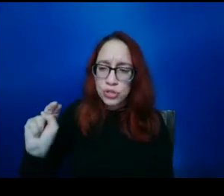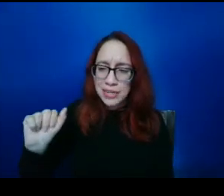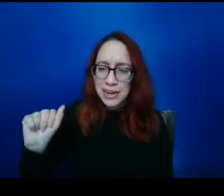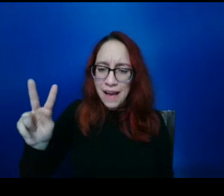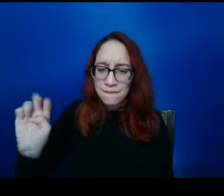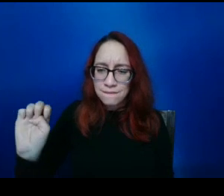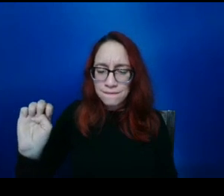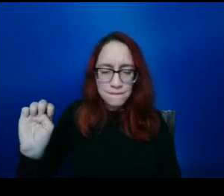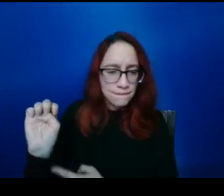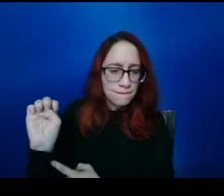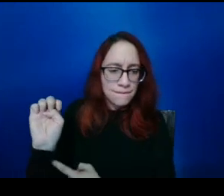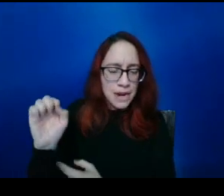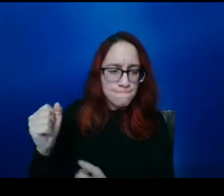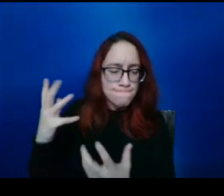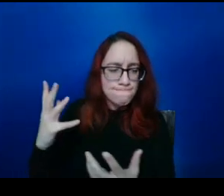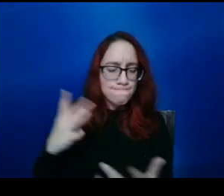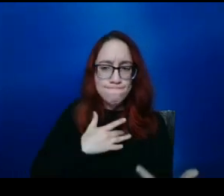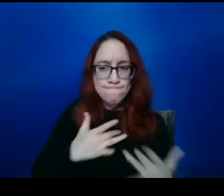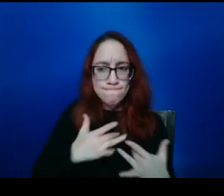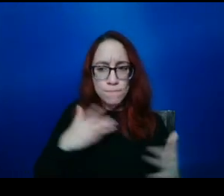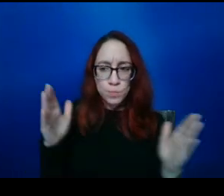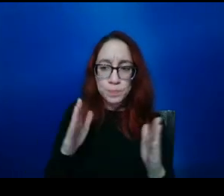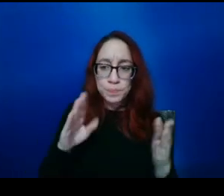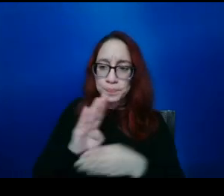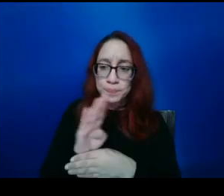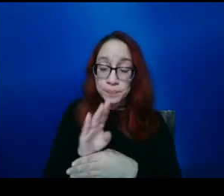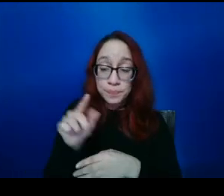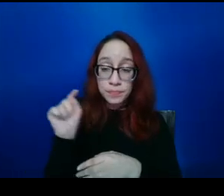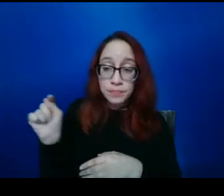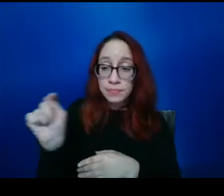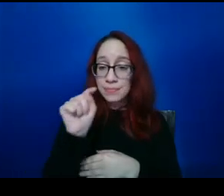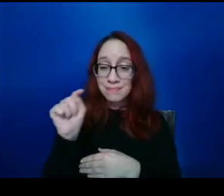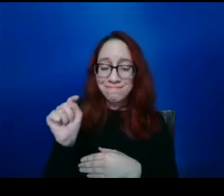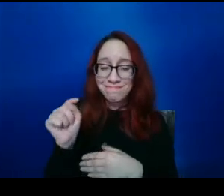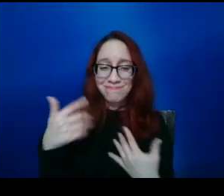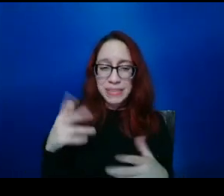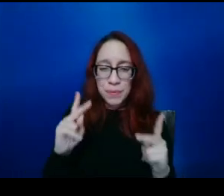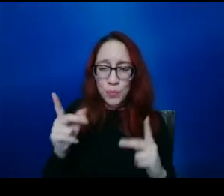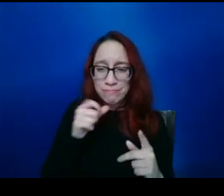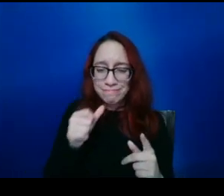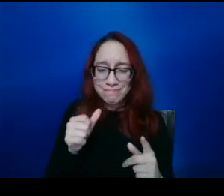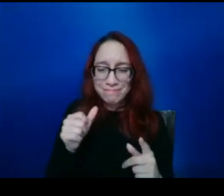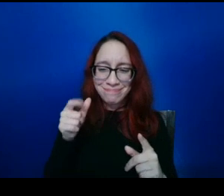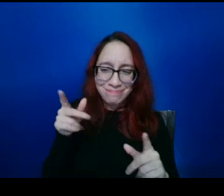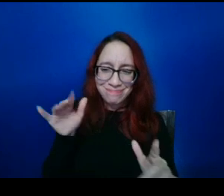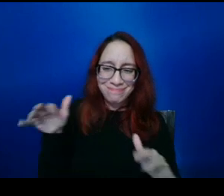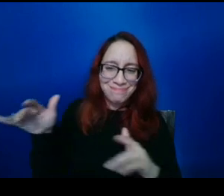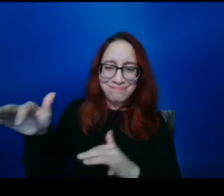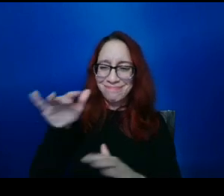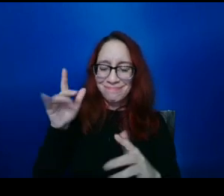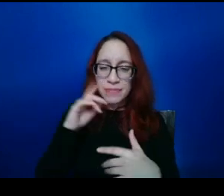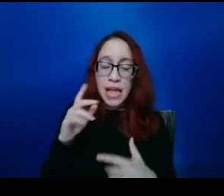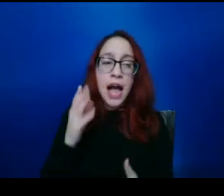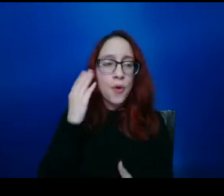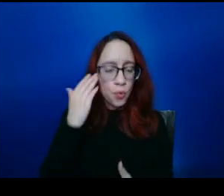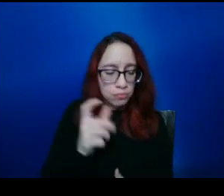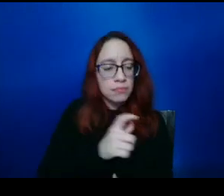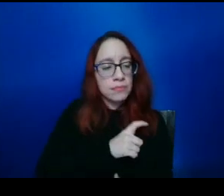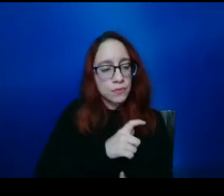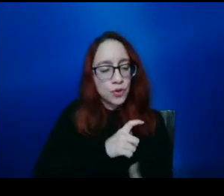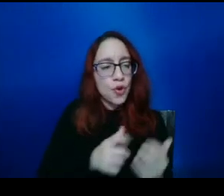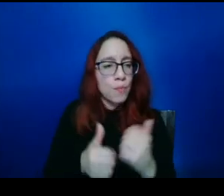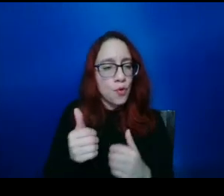of concerns from some of the small businesses over there that there's vagrants at Dewey Park. I know the PD has done a great job with getting some more